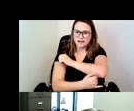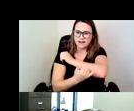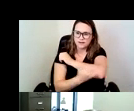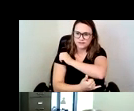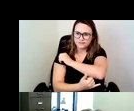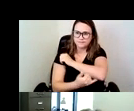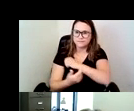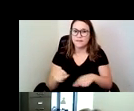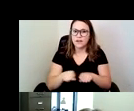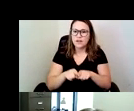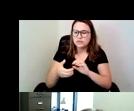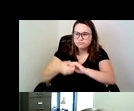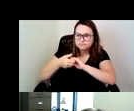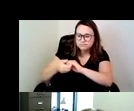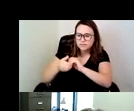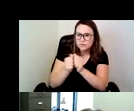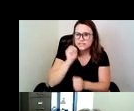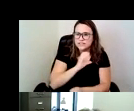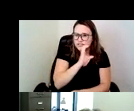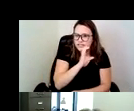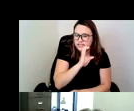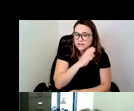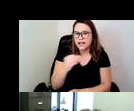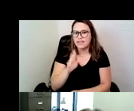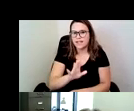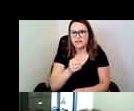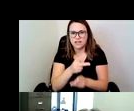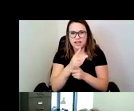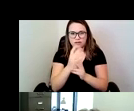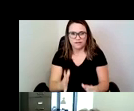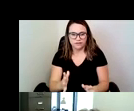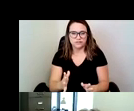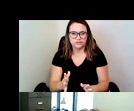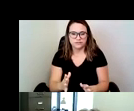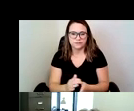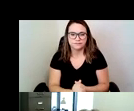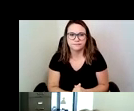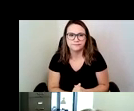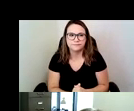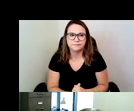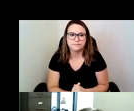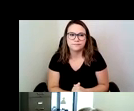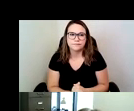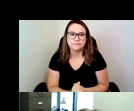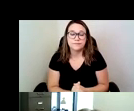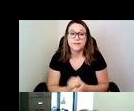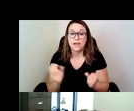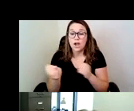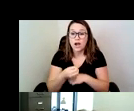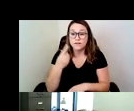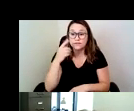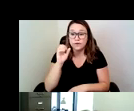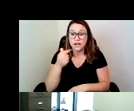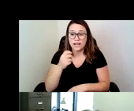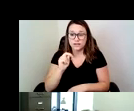closely with seniors and senior care providers helps us to do that. The Office for Aging provides